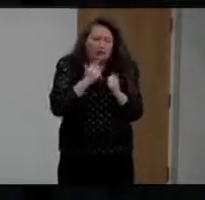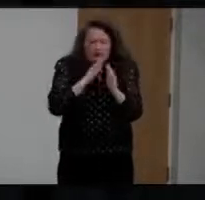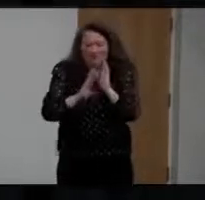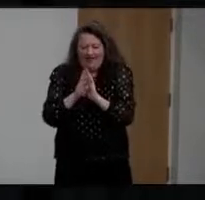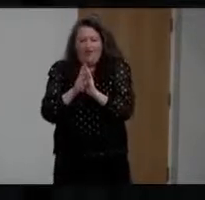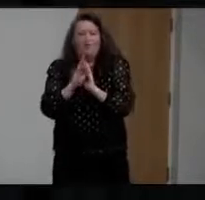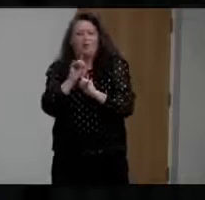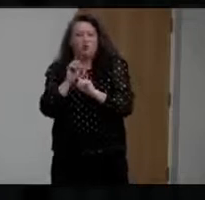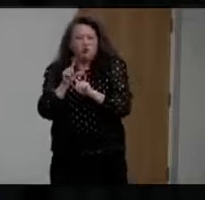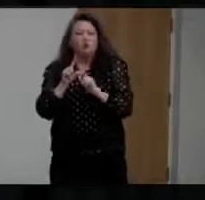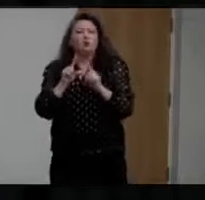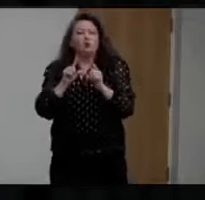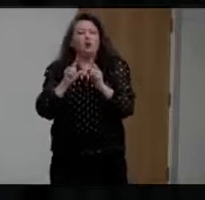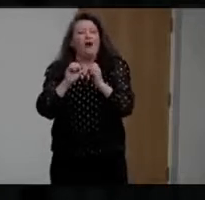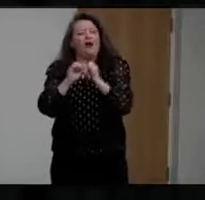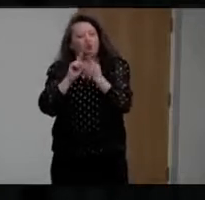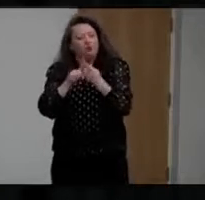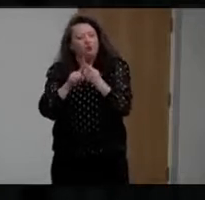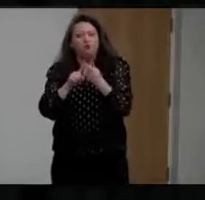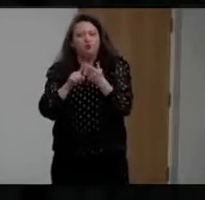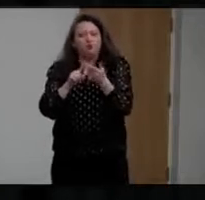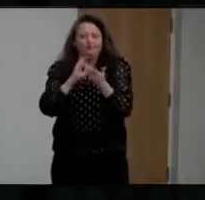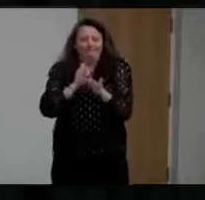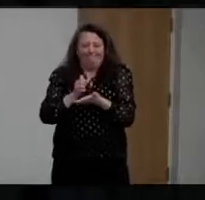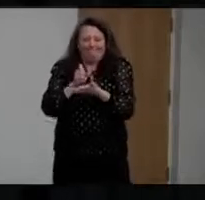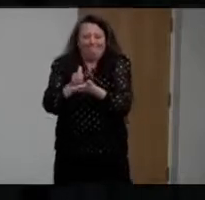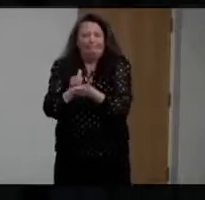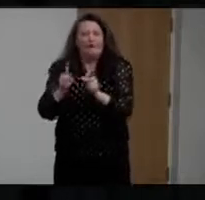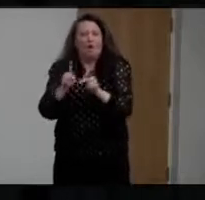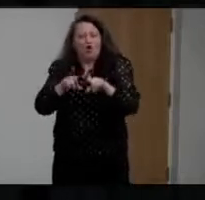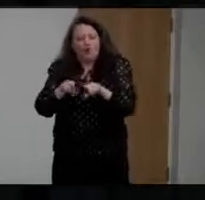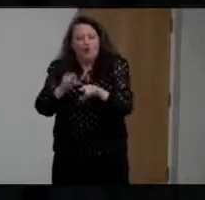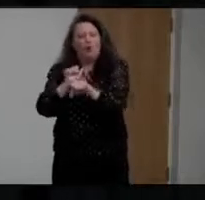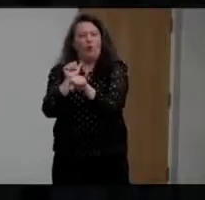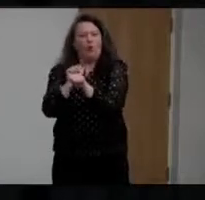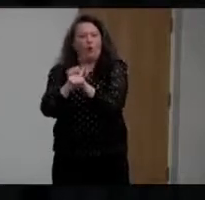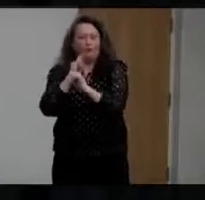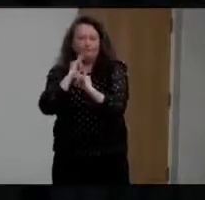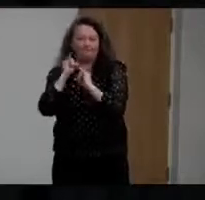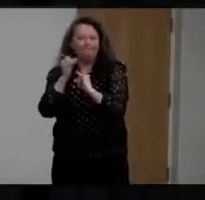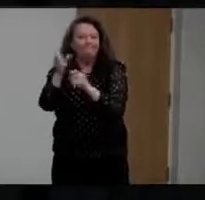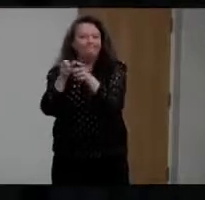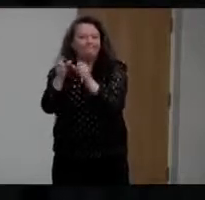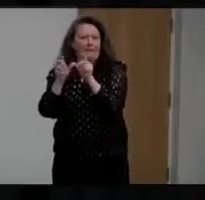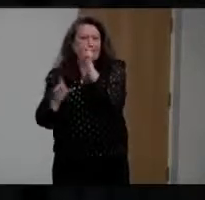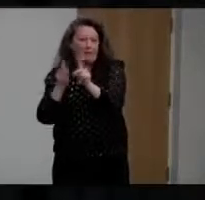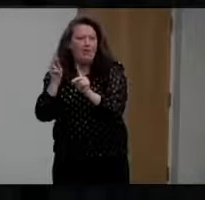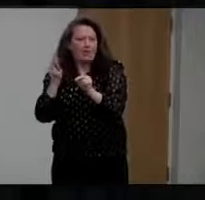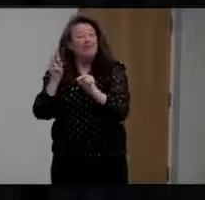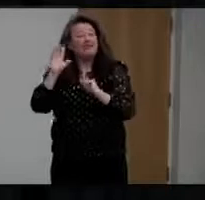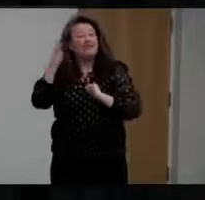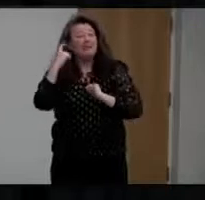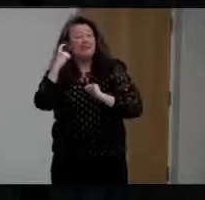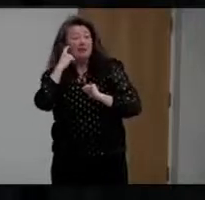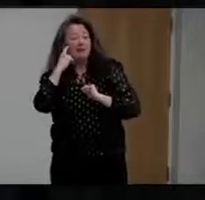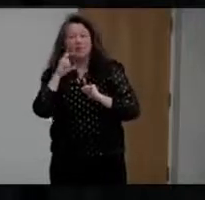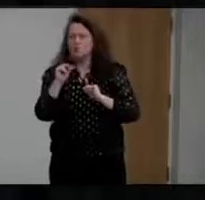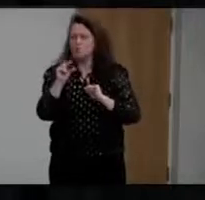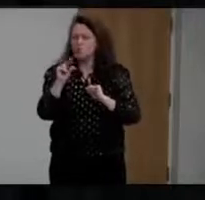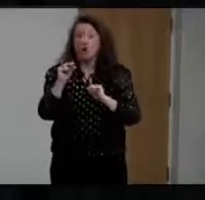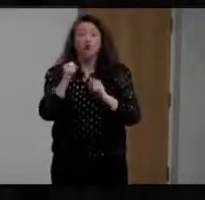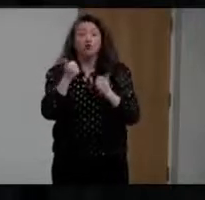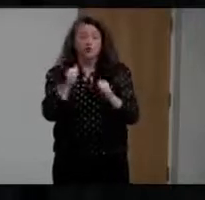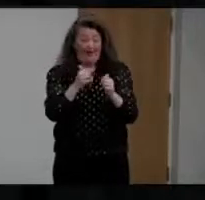may sound as I'm telling you this, but right, identifying the context where you need to de-bias is really hard. Do we have